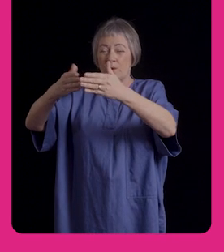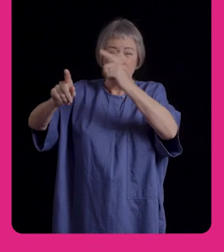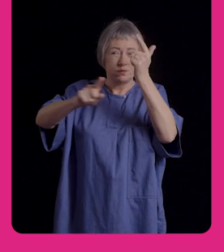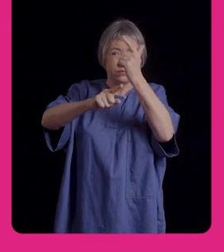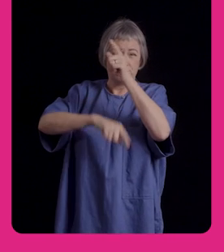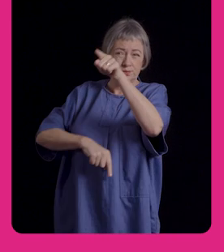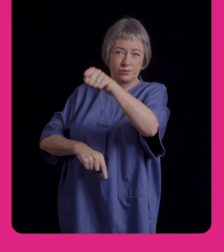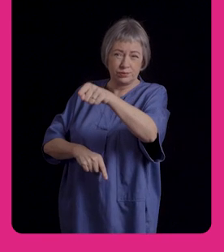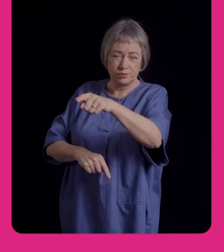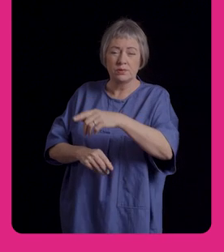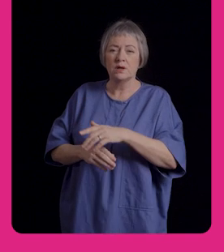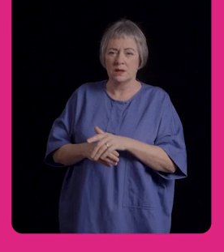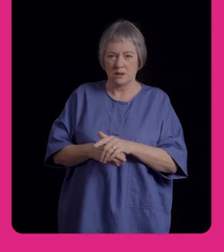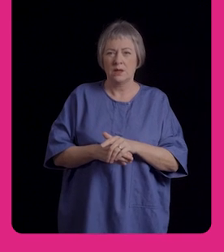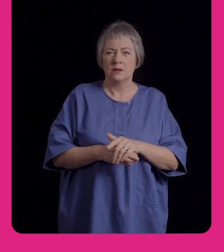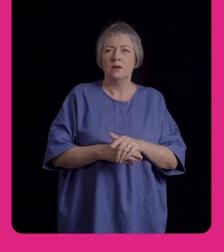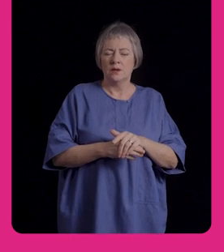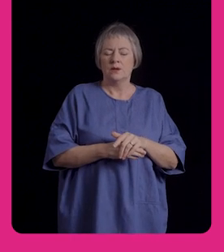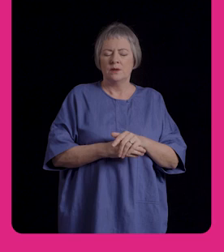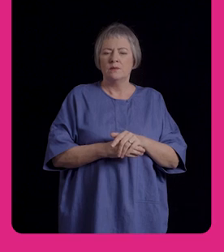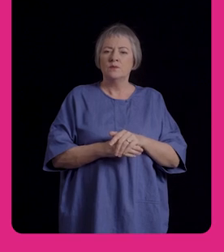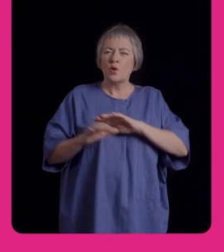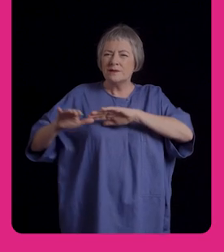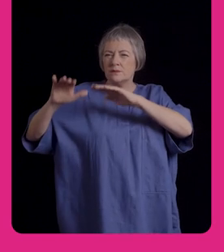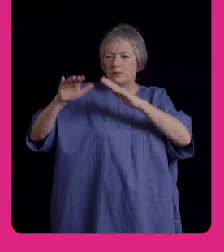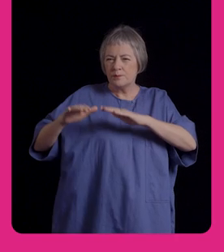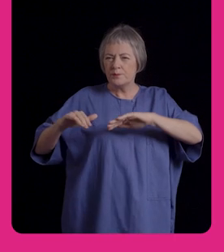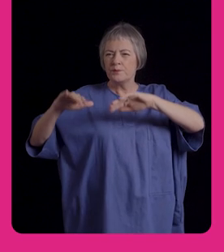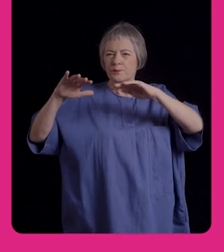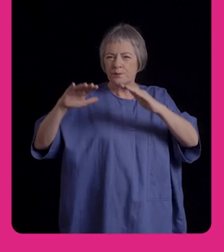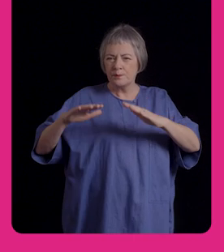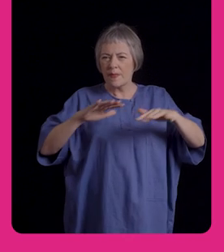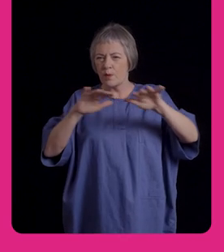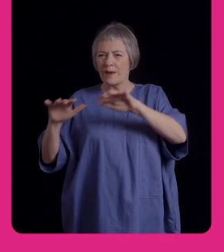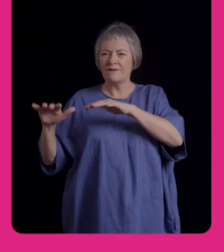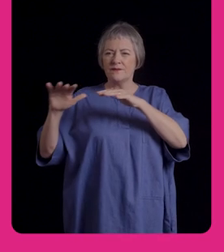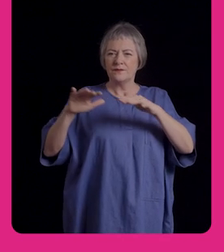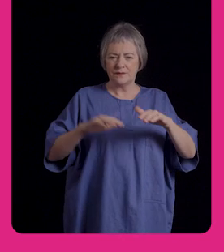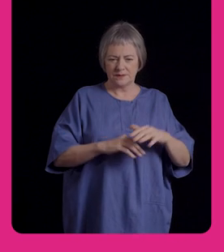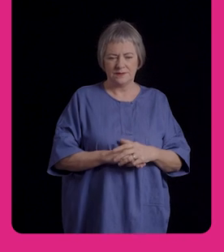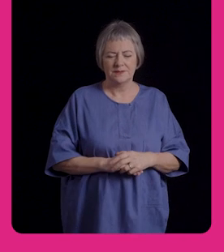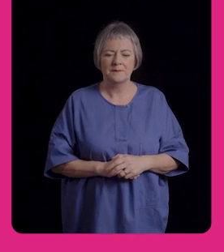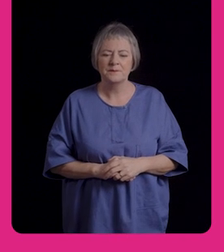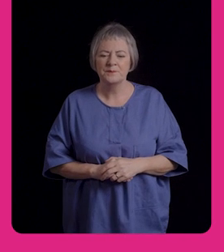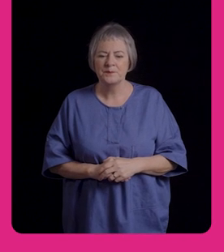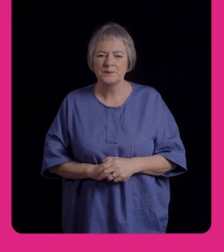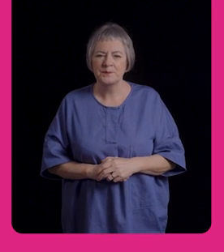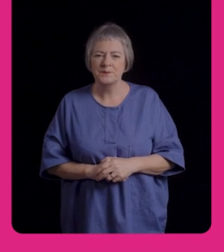little way off, like rolling and pitching in the waves. So what do you do?